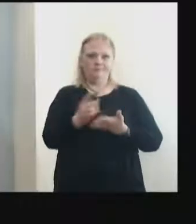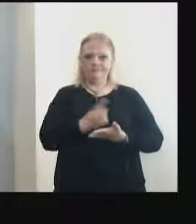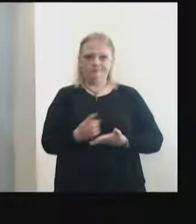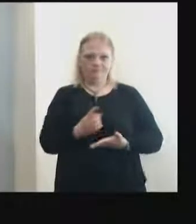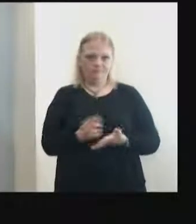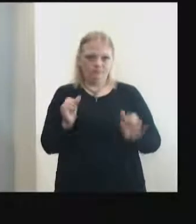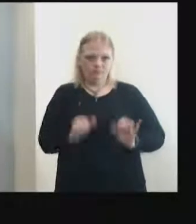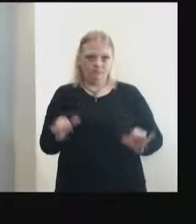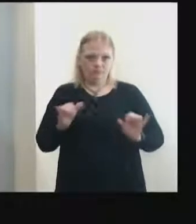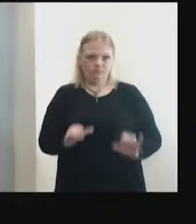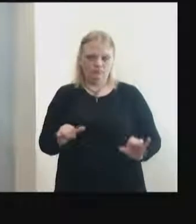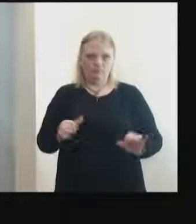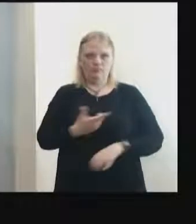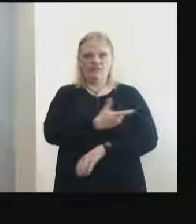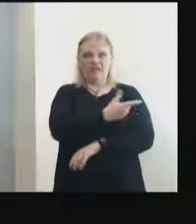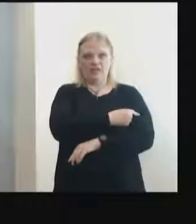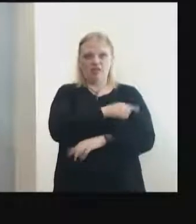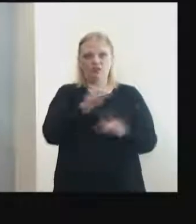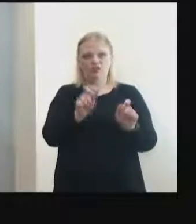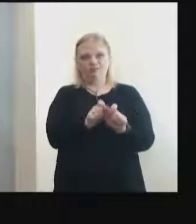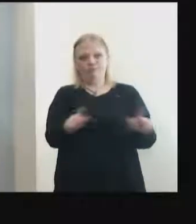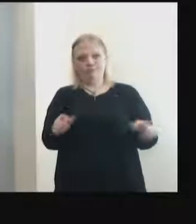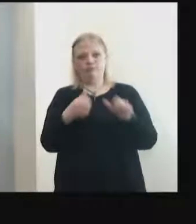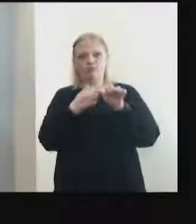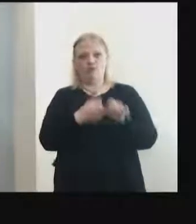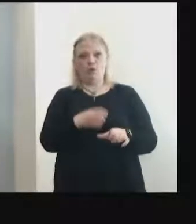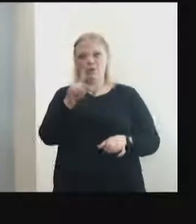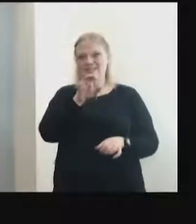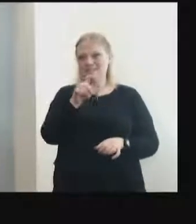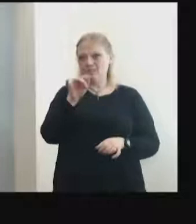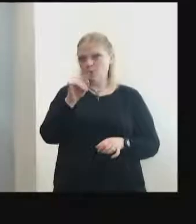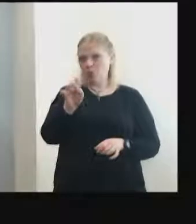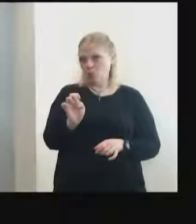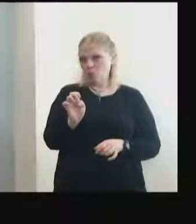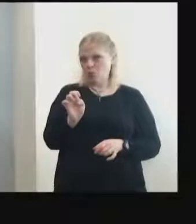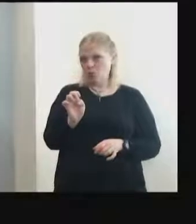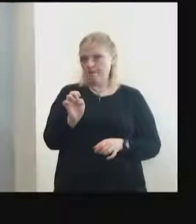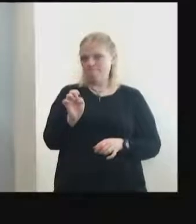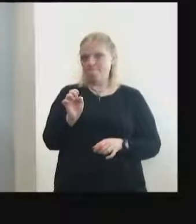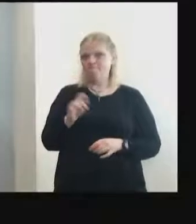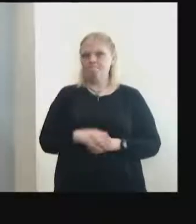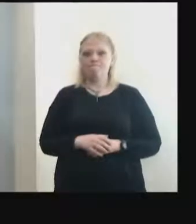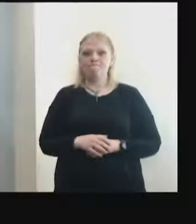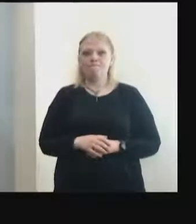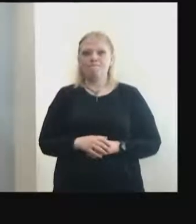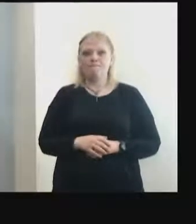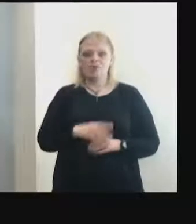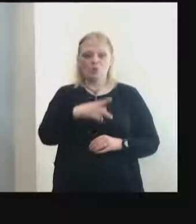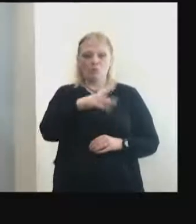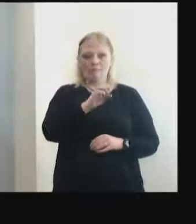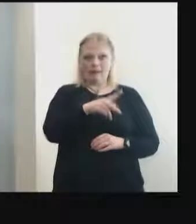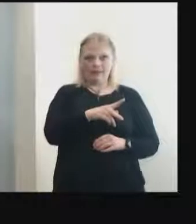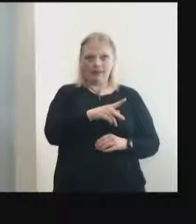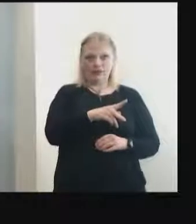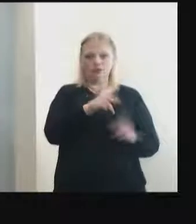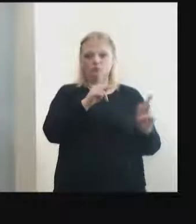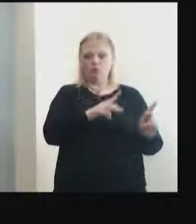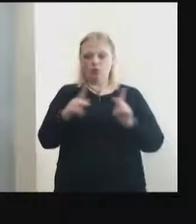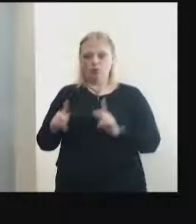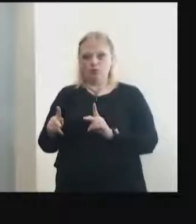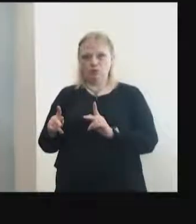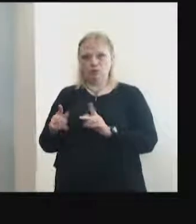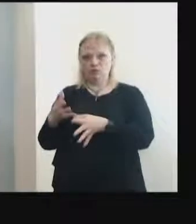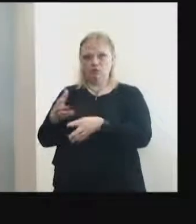the vaccine distribution by zip code. So looking at the proportion of a population in each zip code that